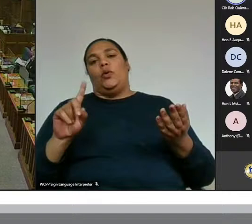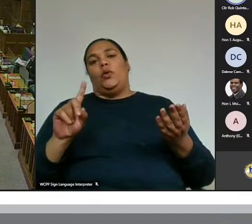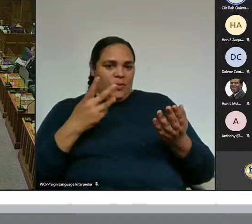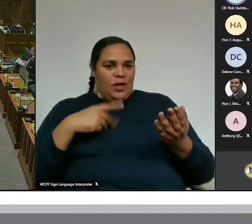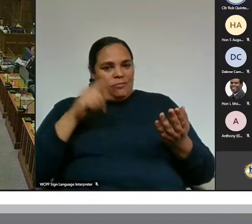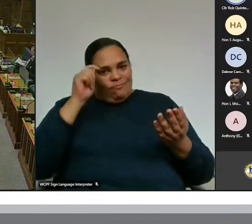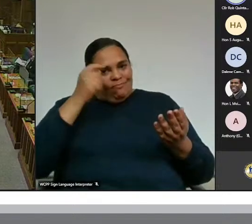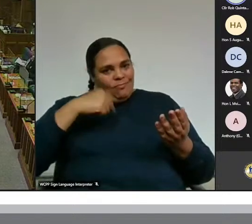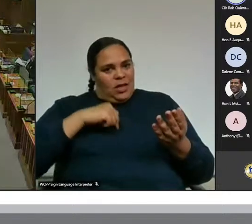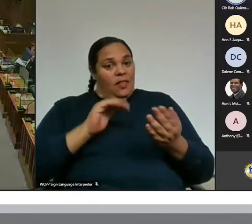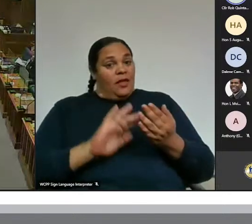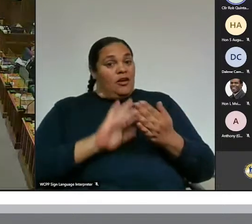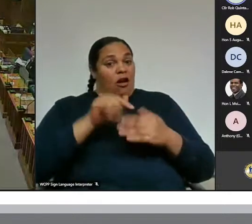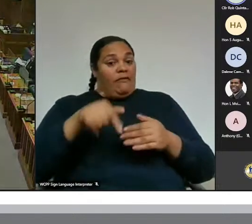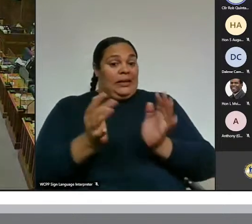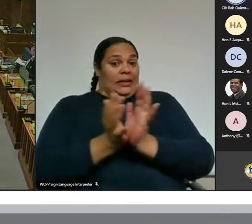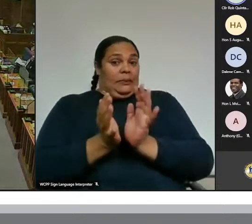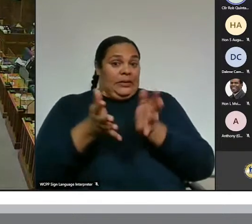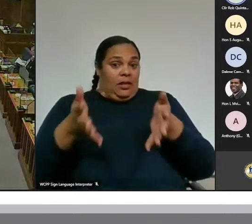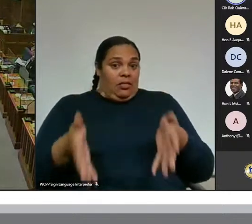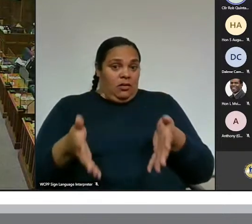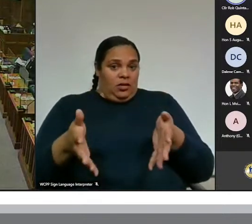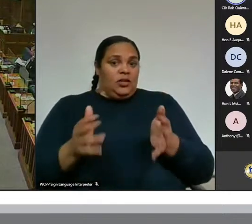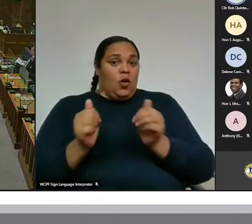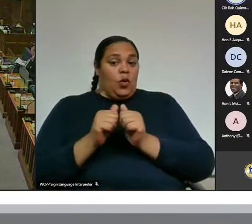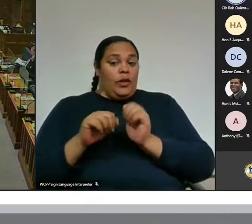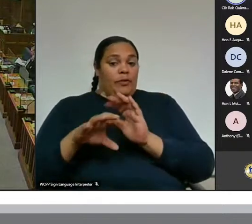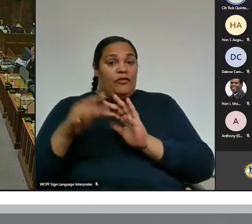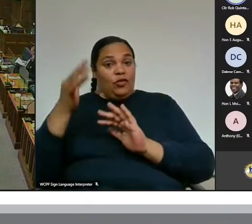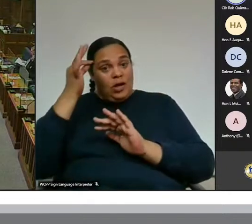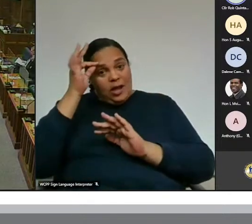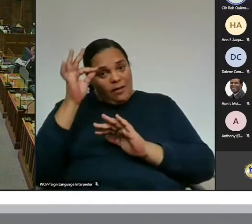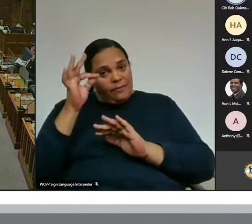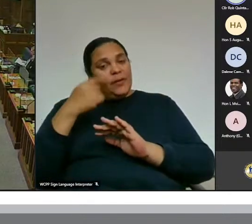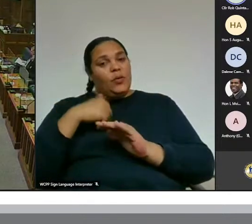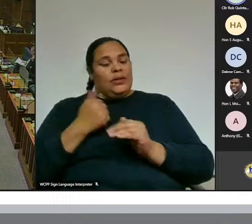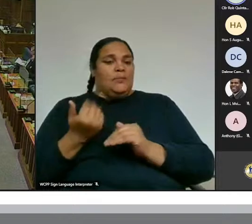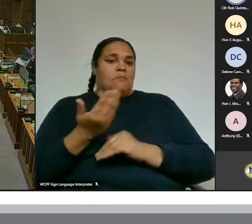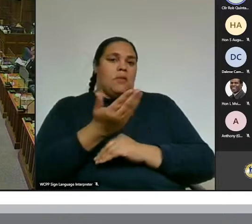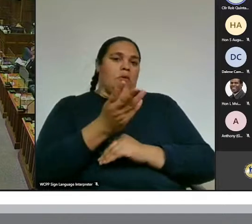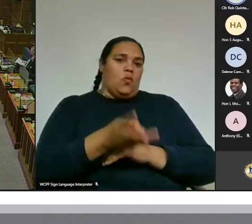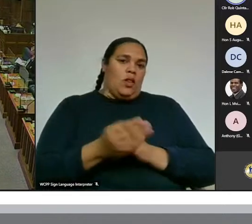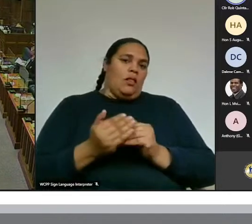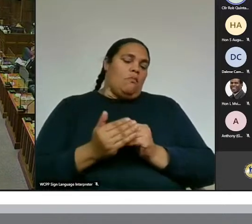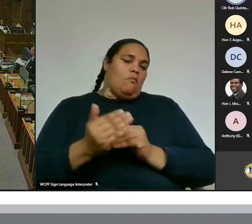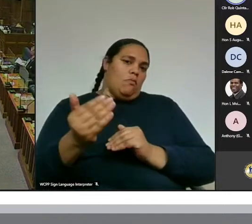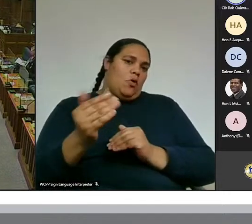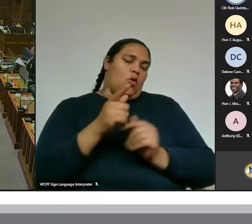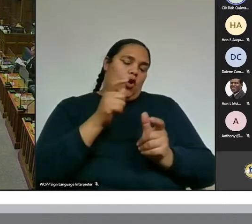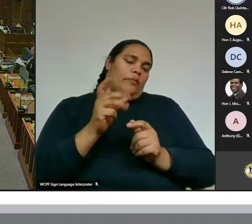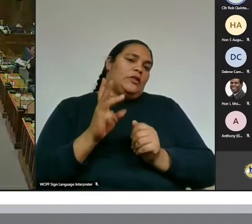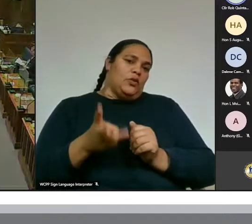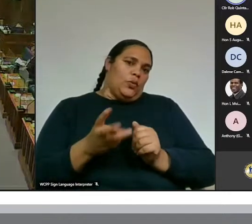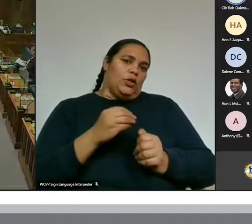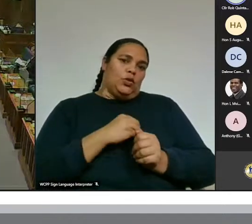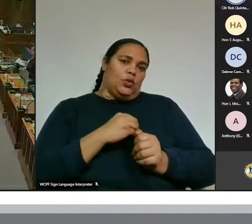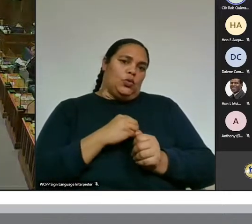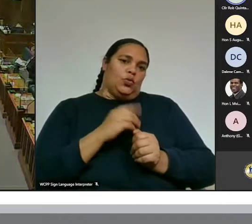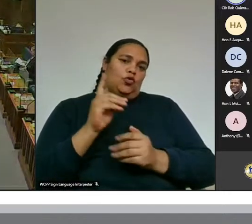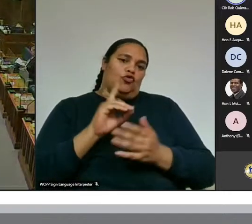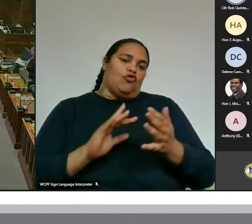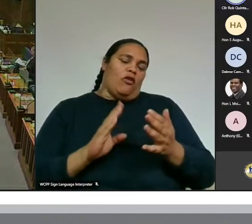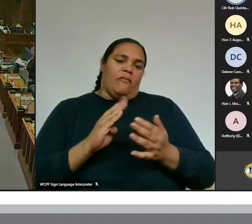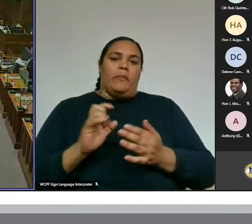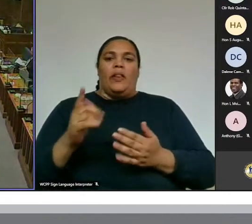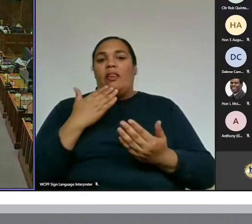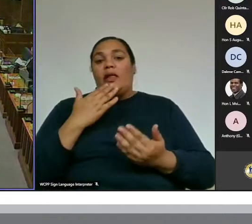then, after this meeting with the provincial government, submit further comment to the draft bill.